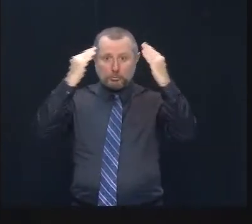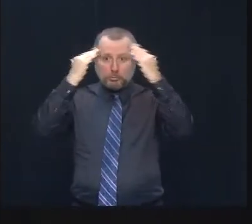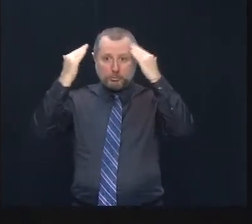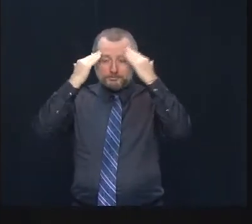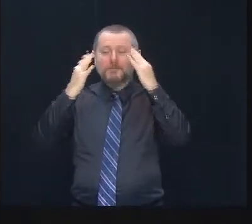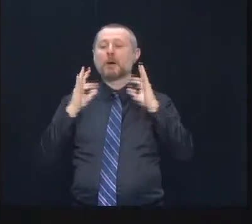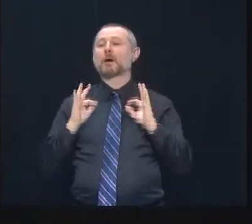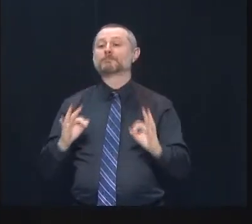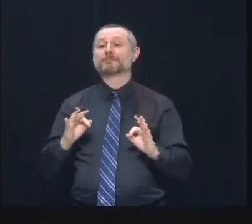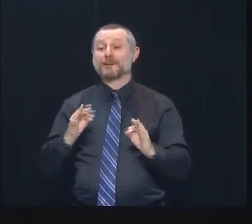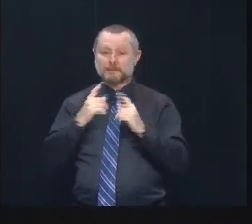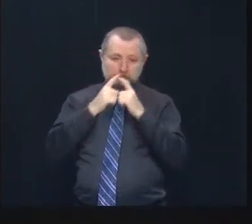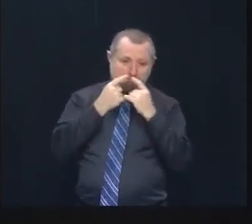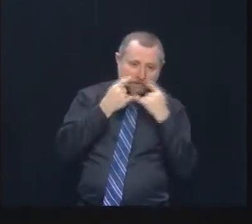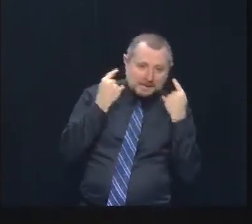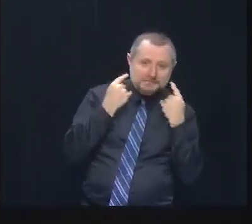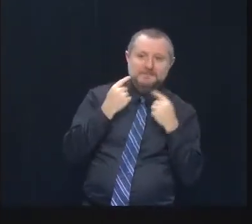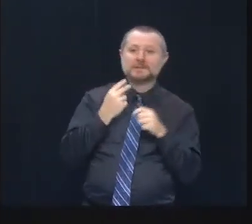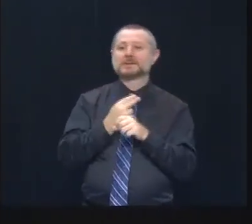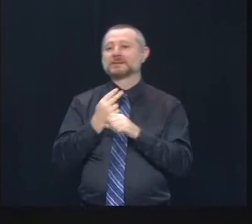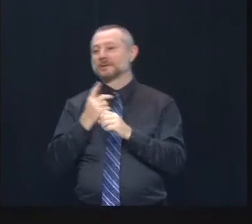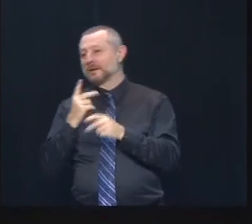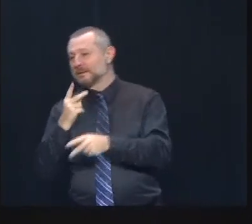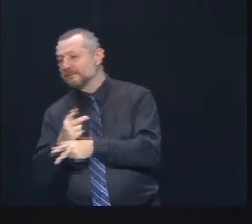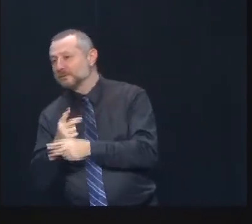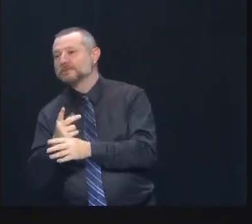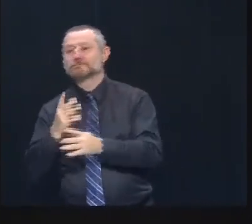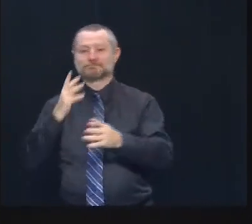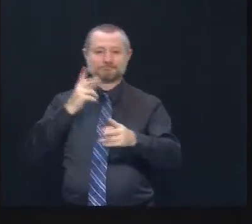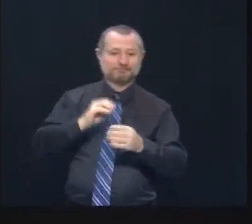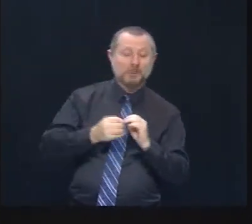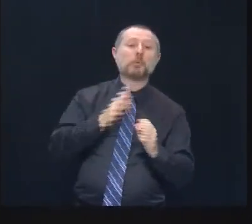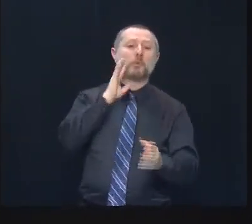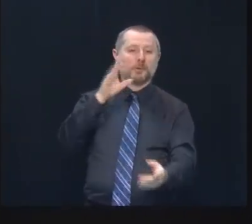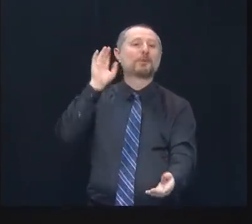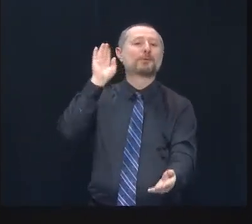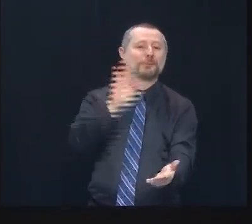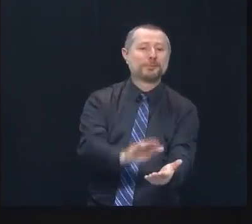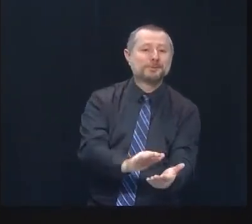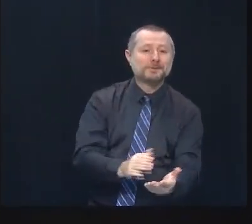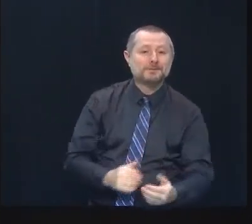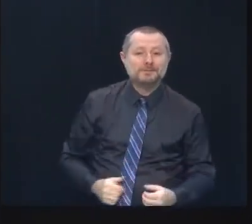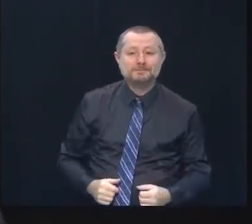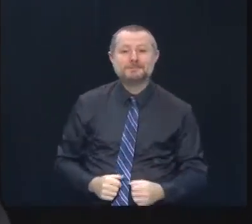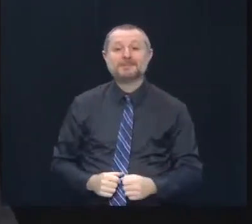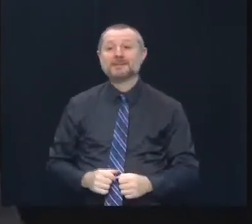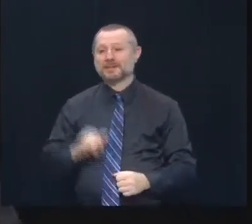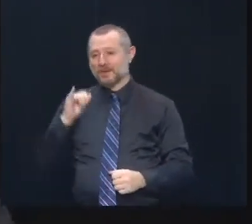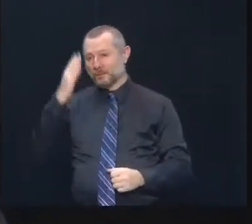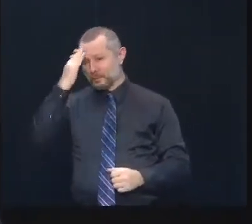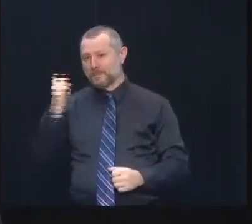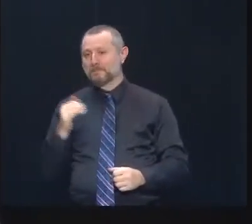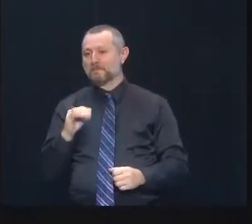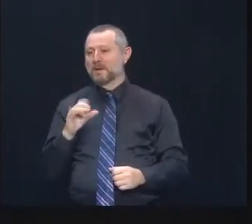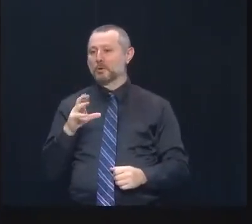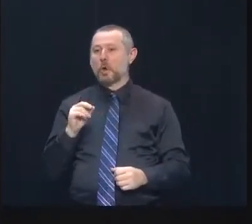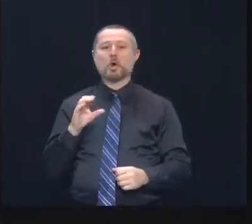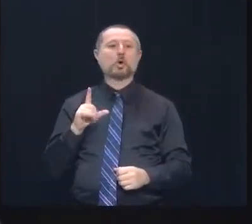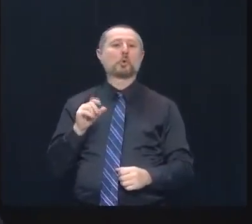you're careful, the number comes down. And that's what the microcluster does. It says, your